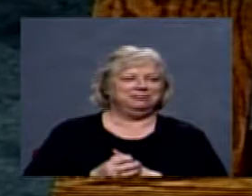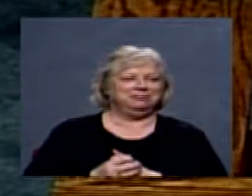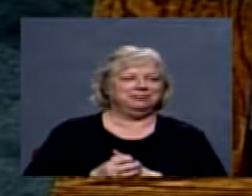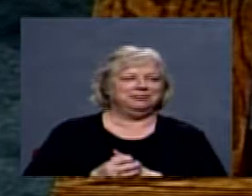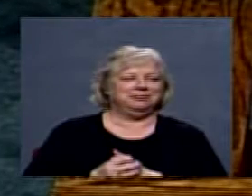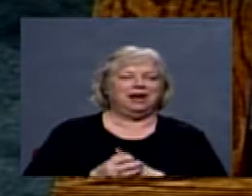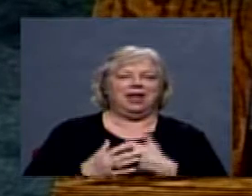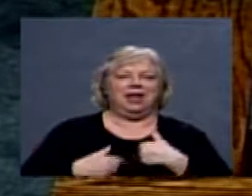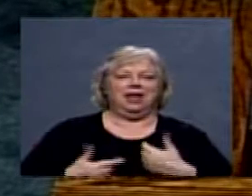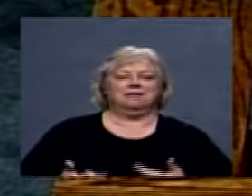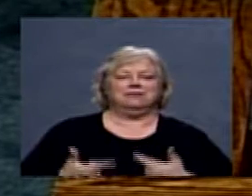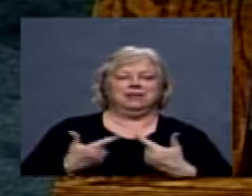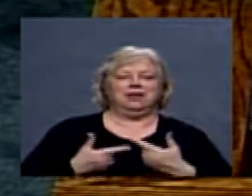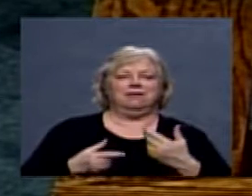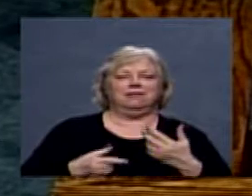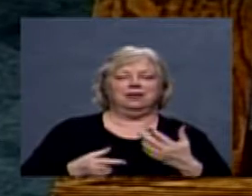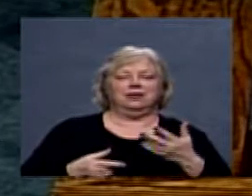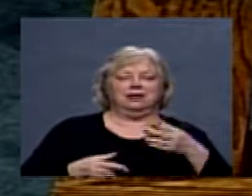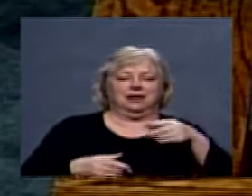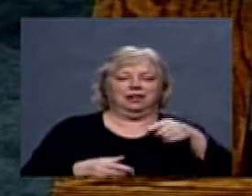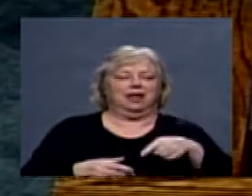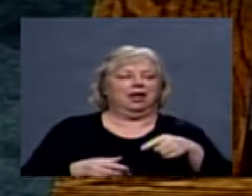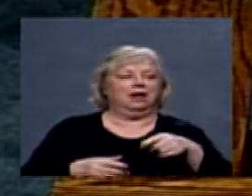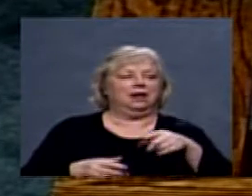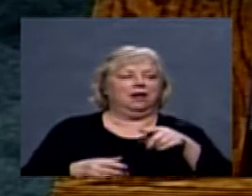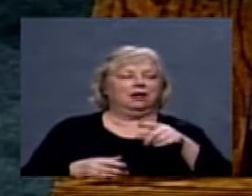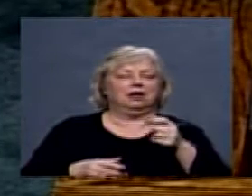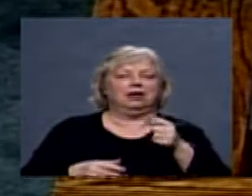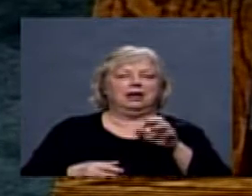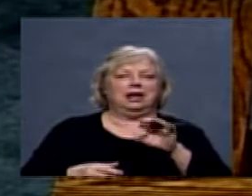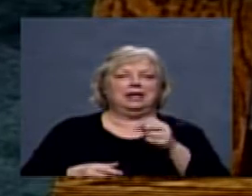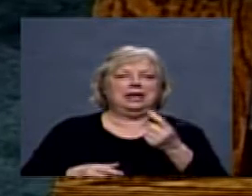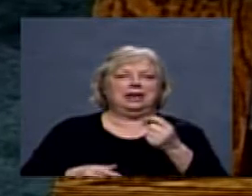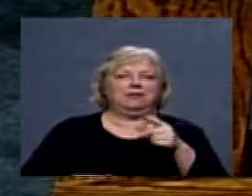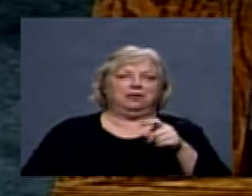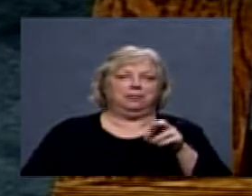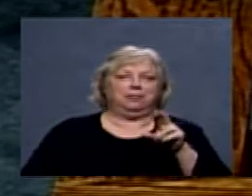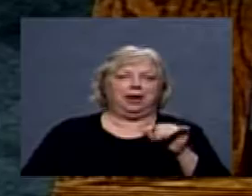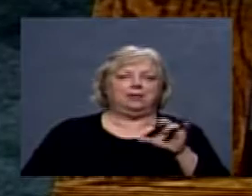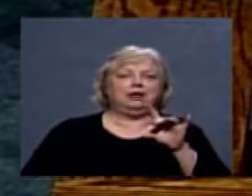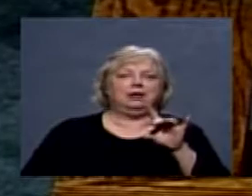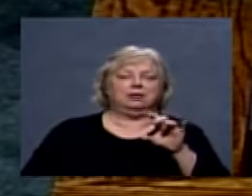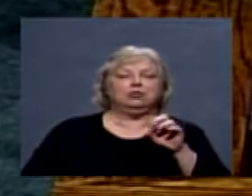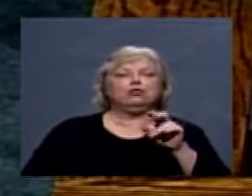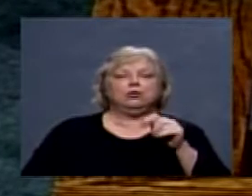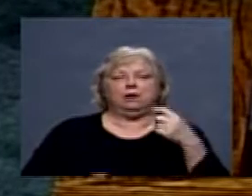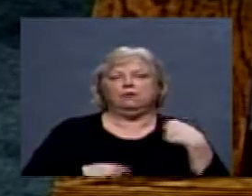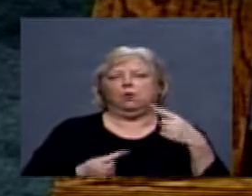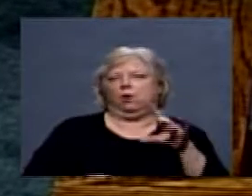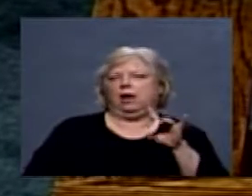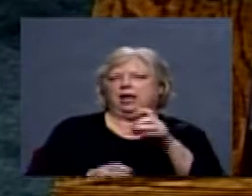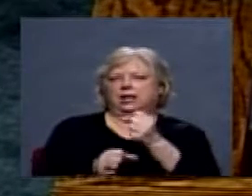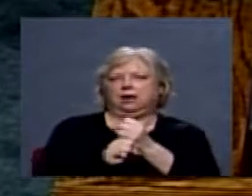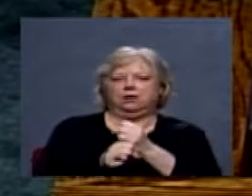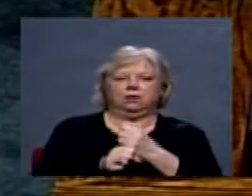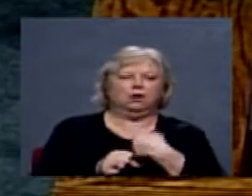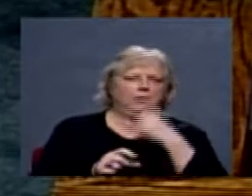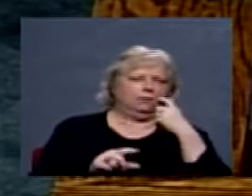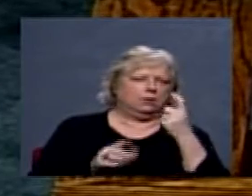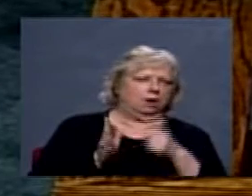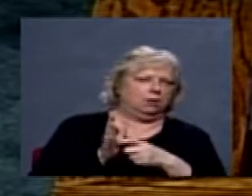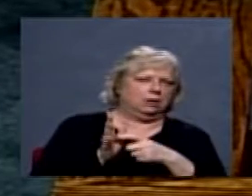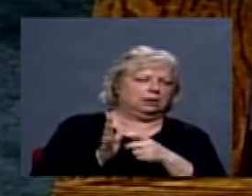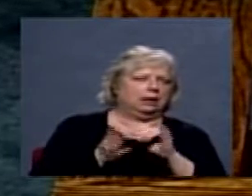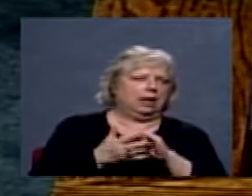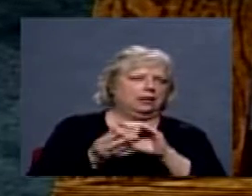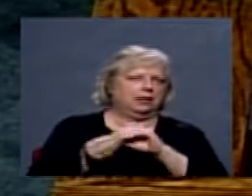I've been a resident in 1911 Perry Street for 8 years, and we've noticed the increase in these duplexes that have